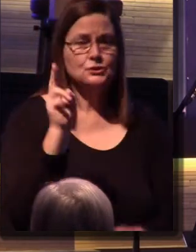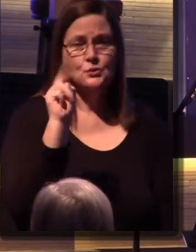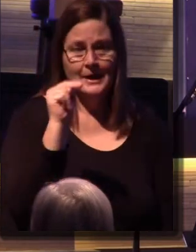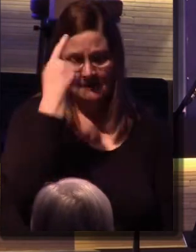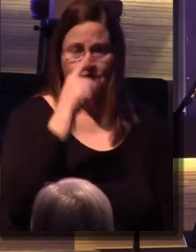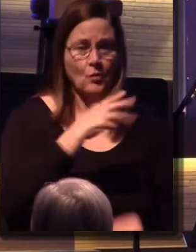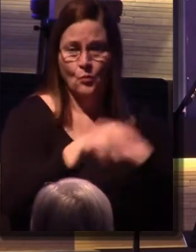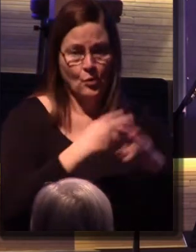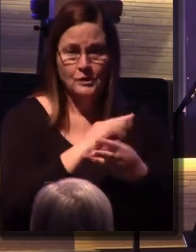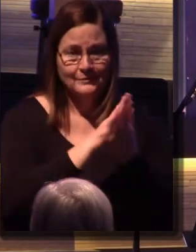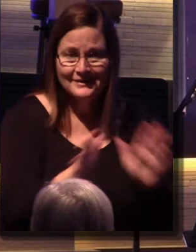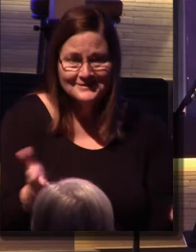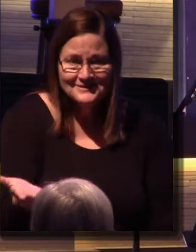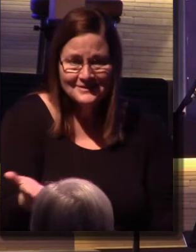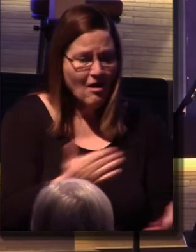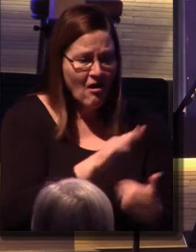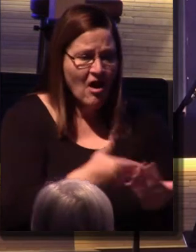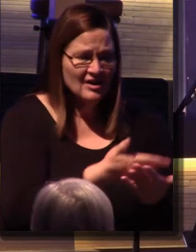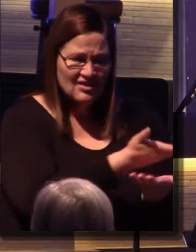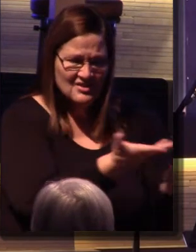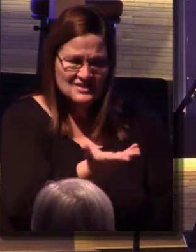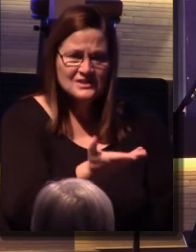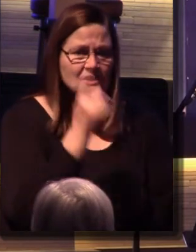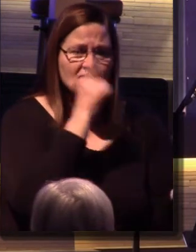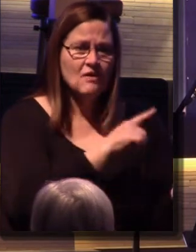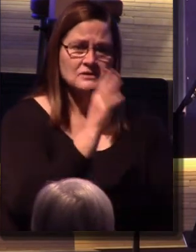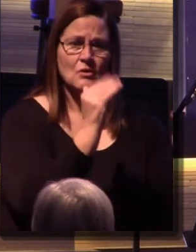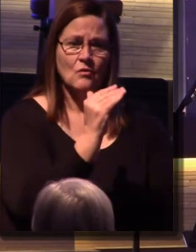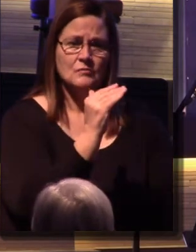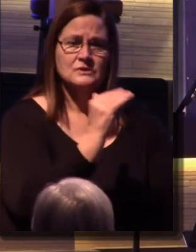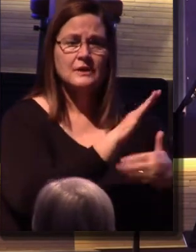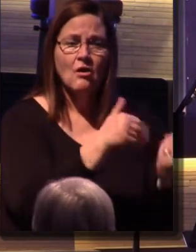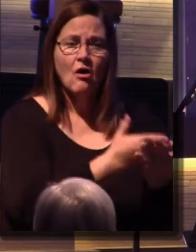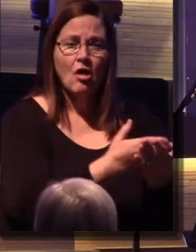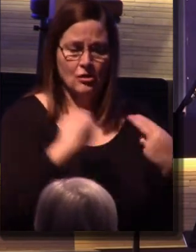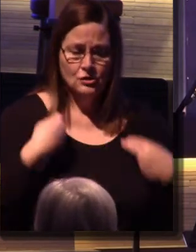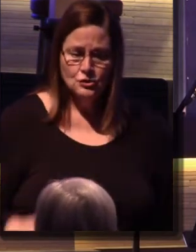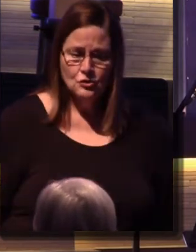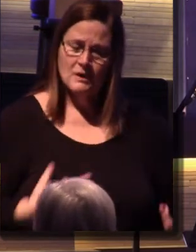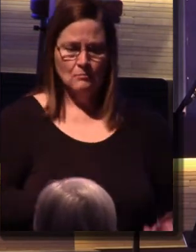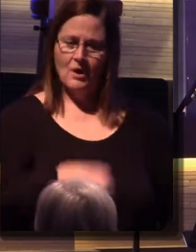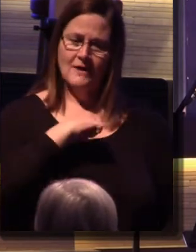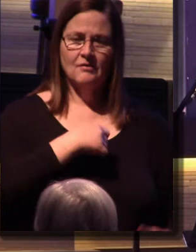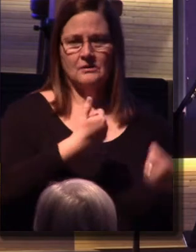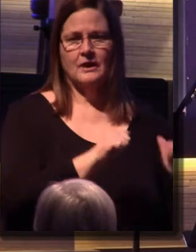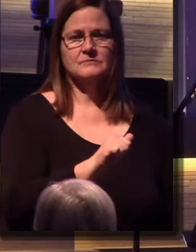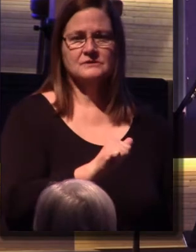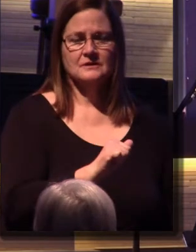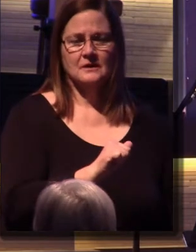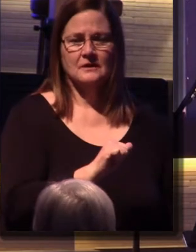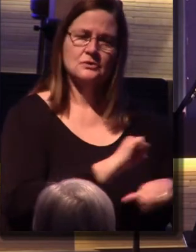the UN to bring world peace? All of those things are false hopes, because they are all human,